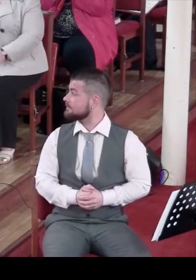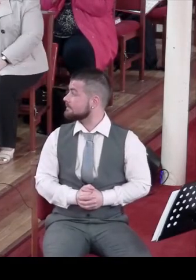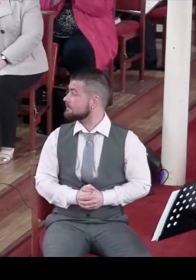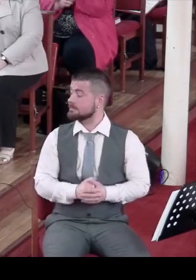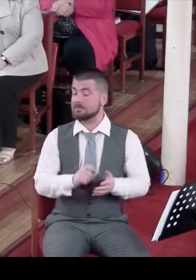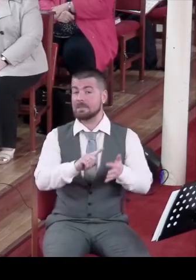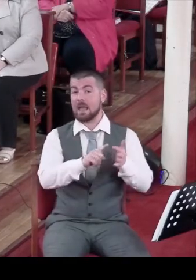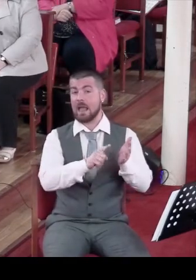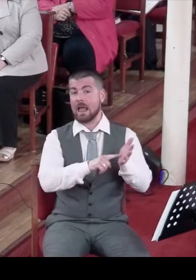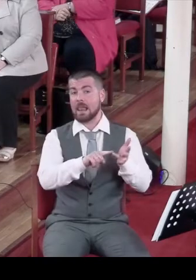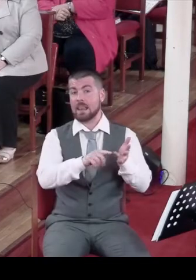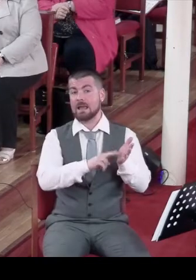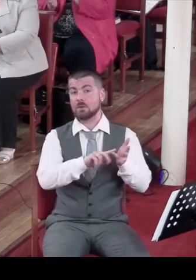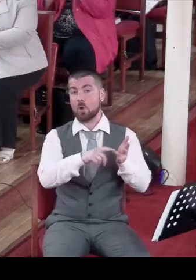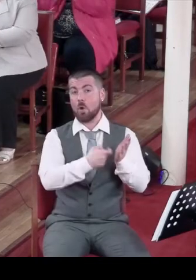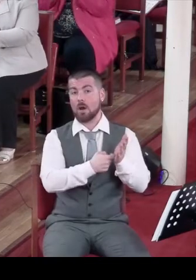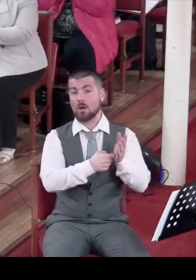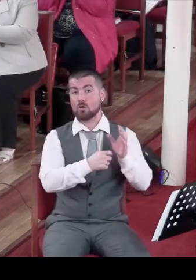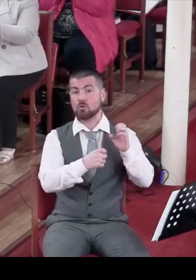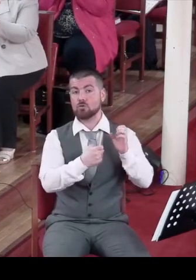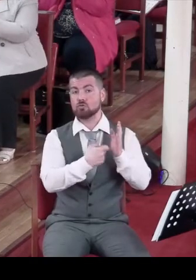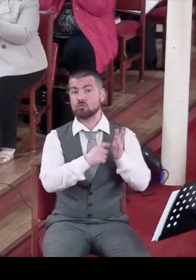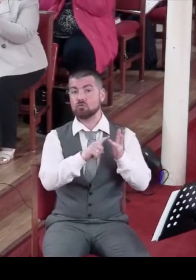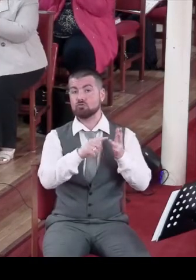And Eleanor Crowe.